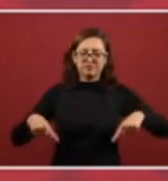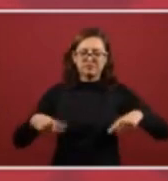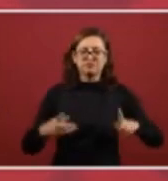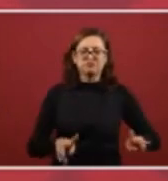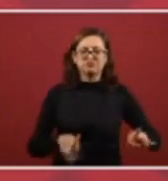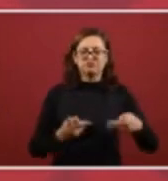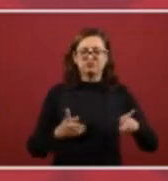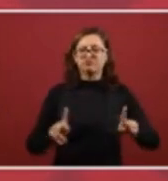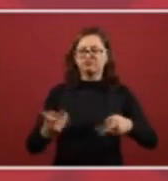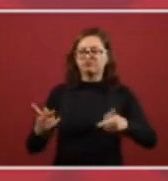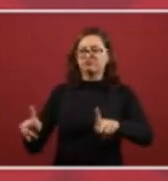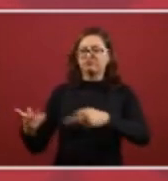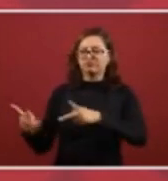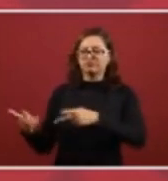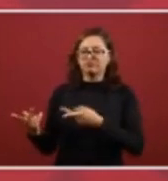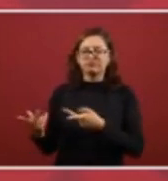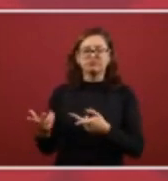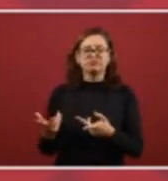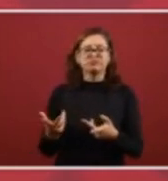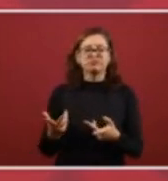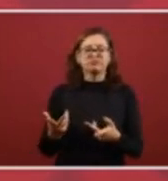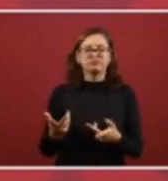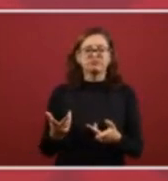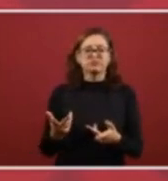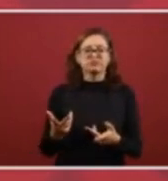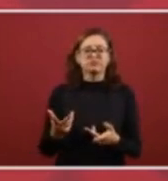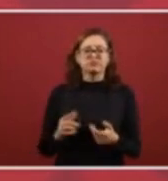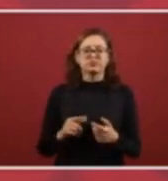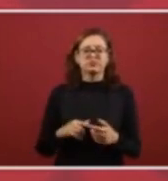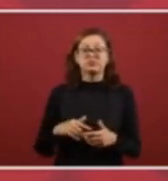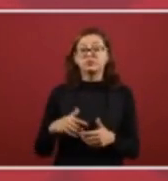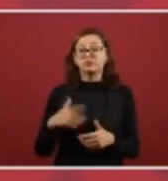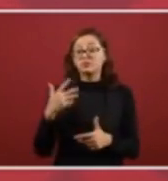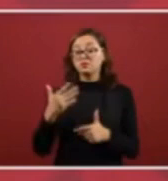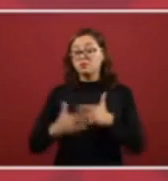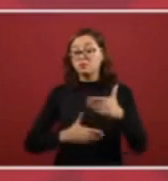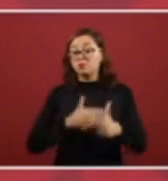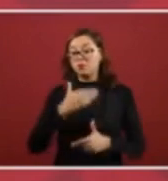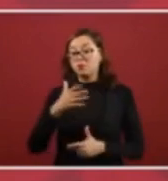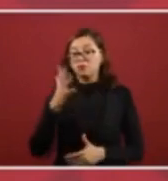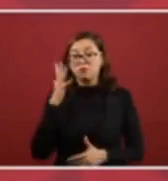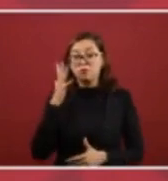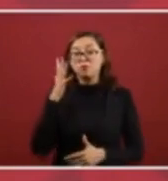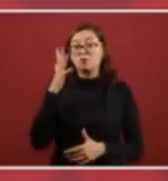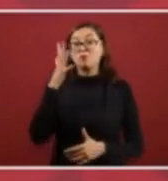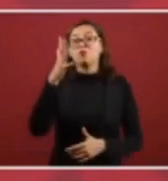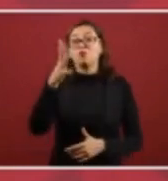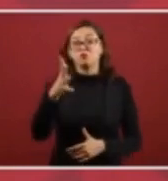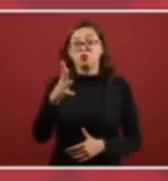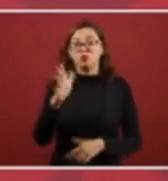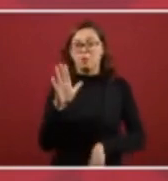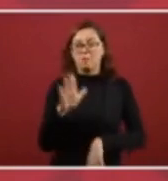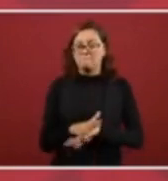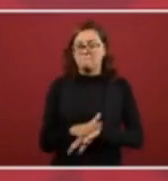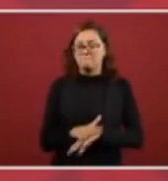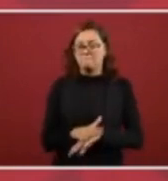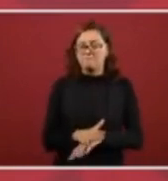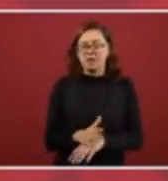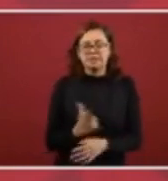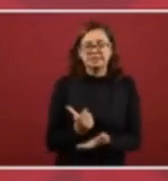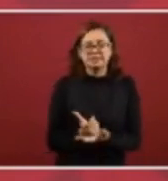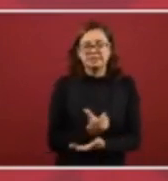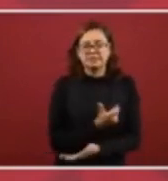que iban a aumentar de valor por la infraestructura que